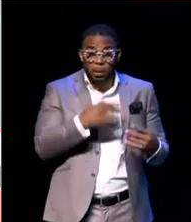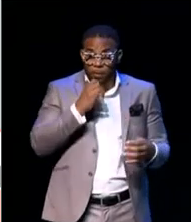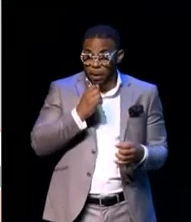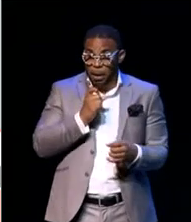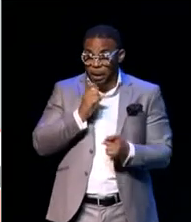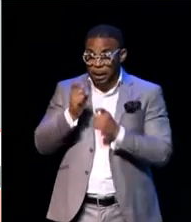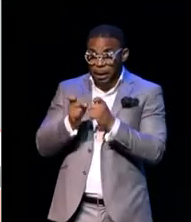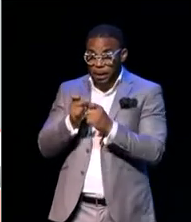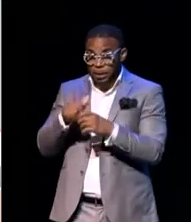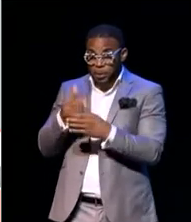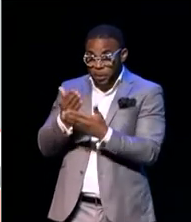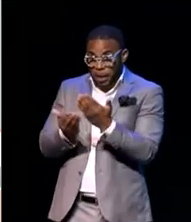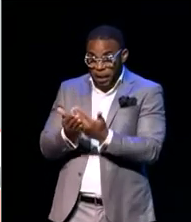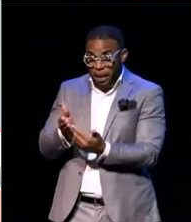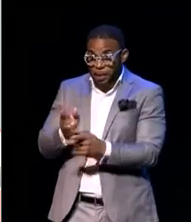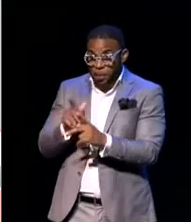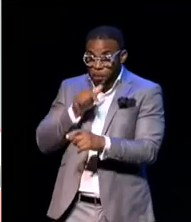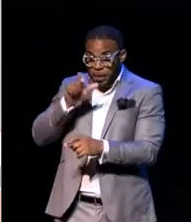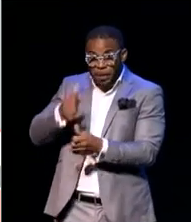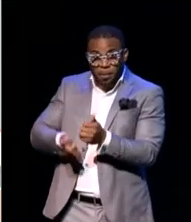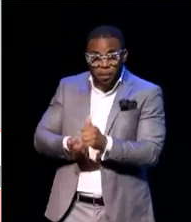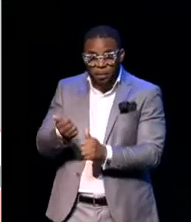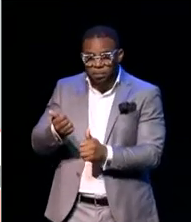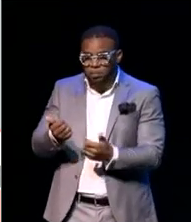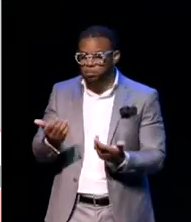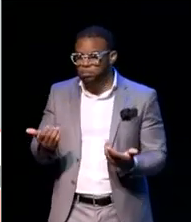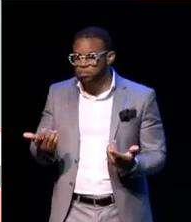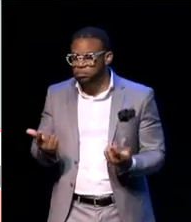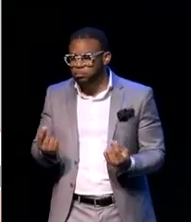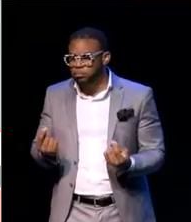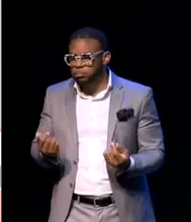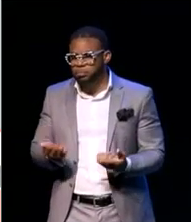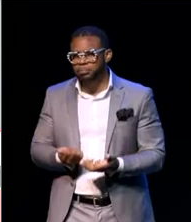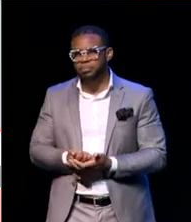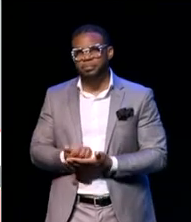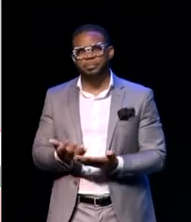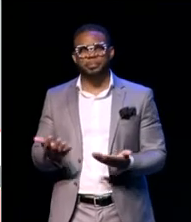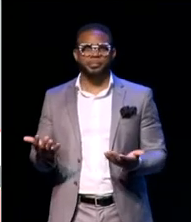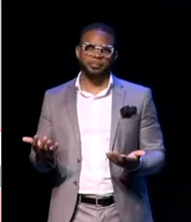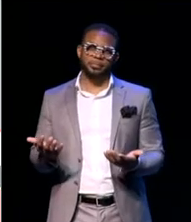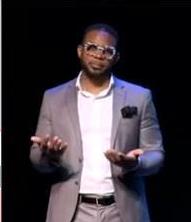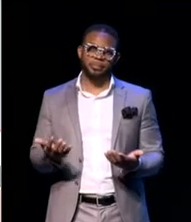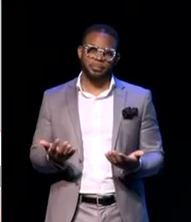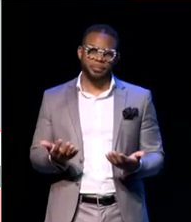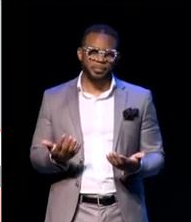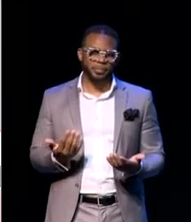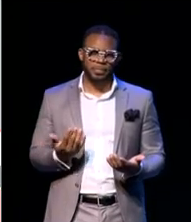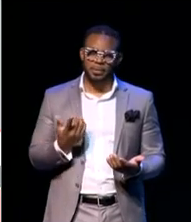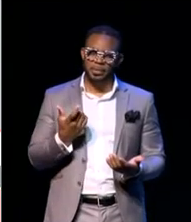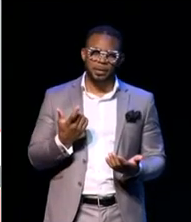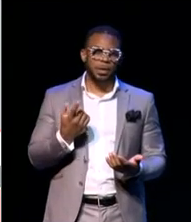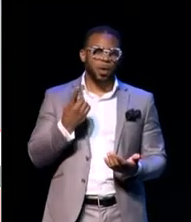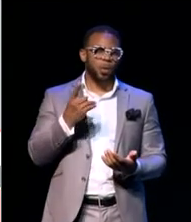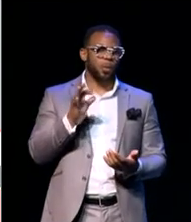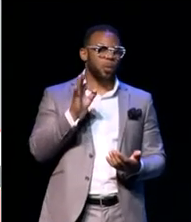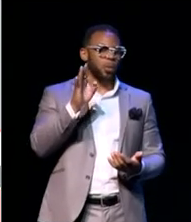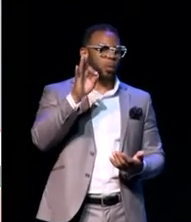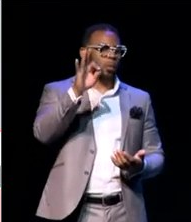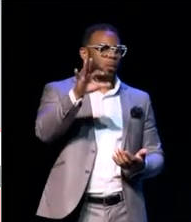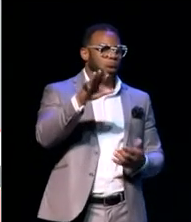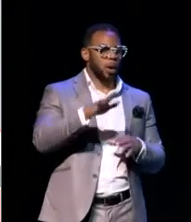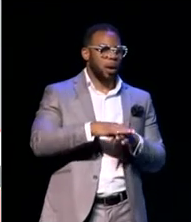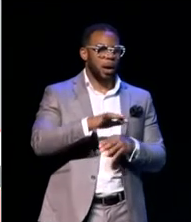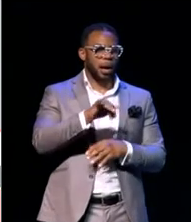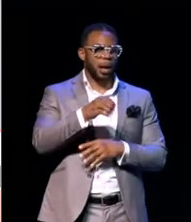it into the people, it's not doing any good. Just one further note on